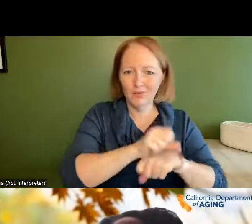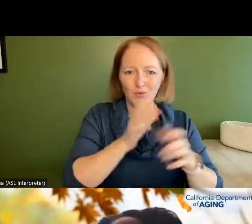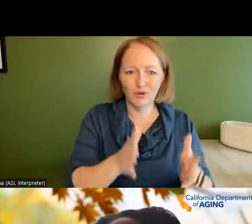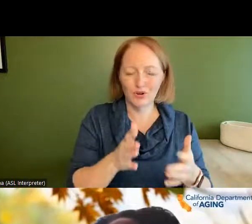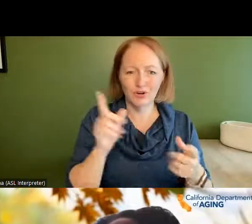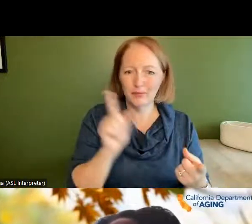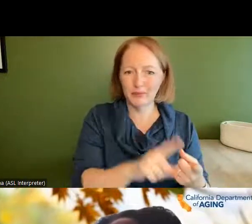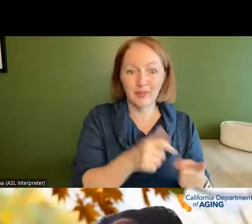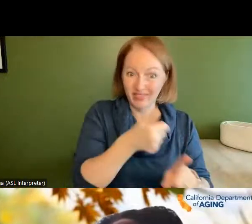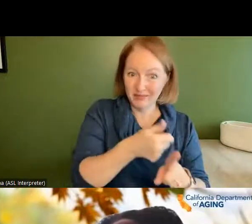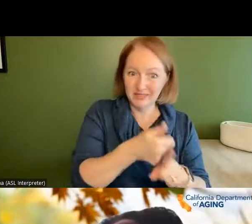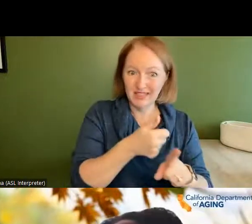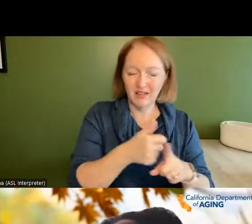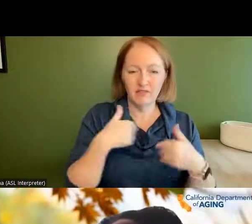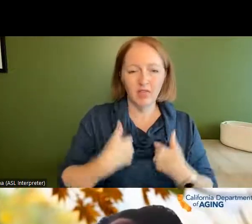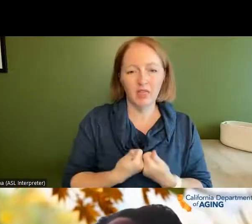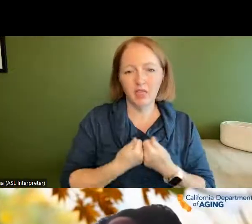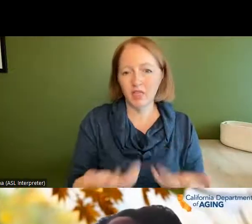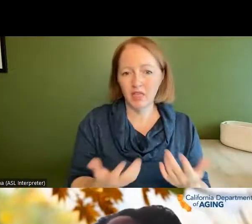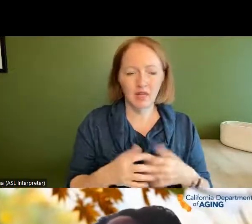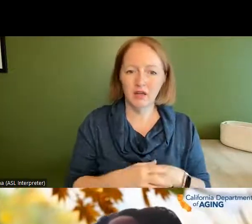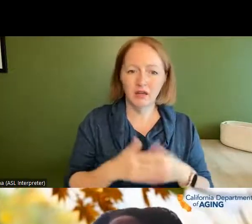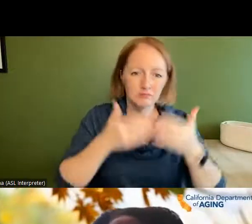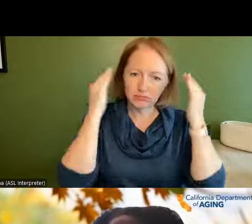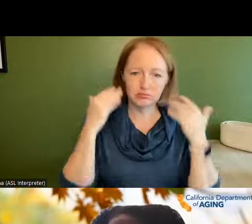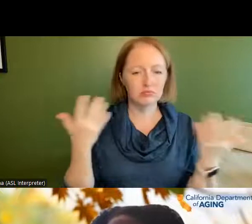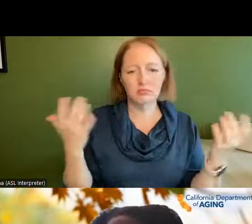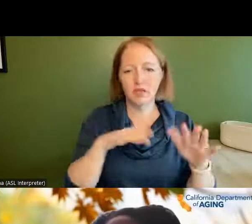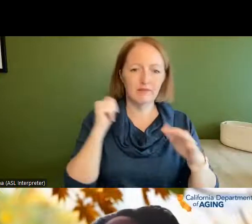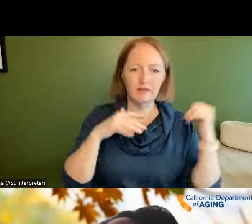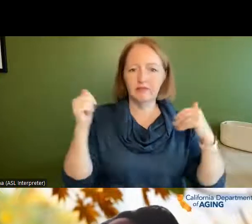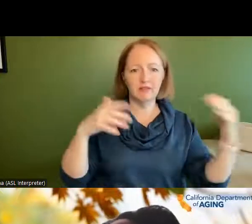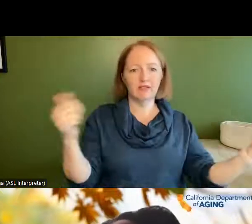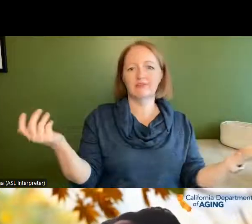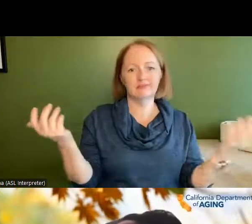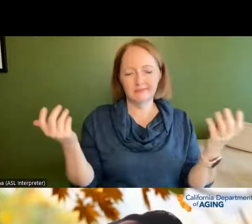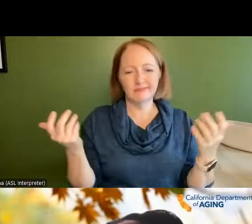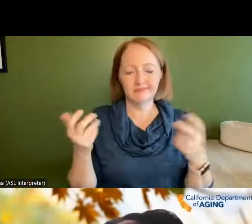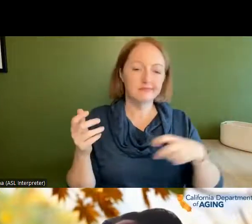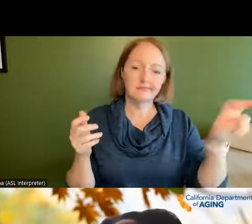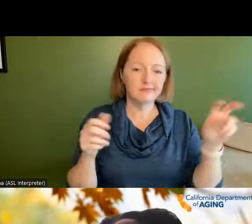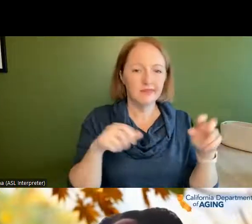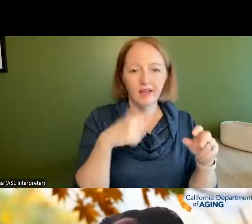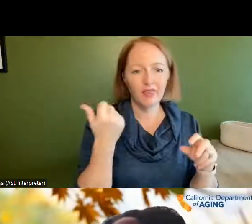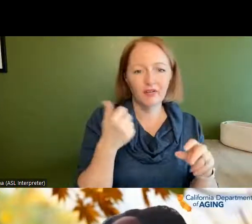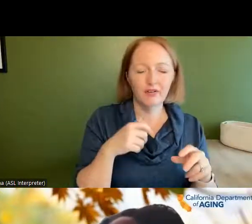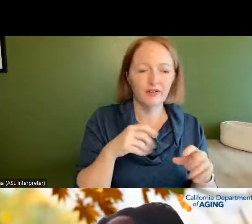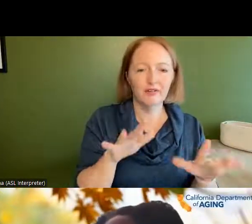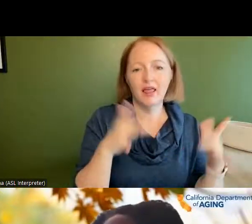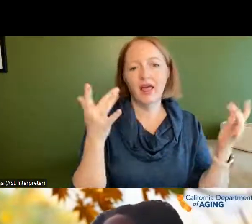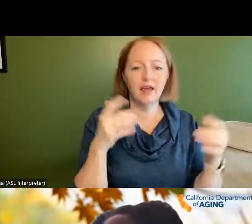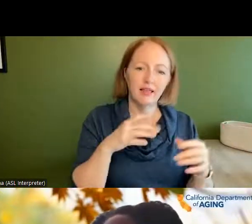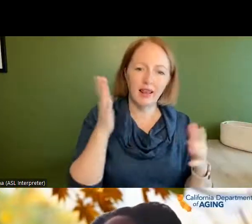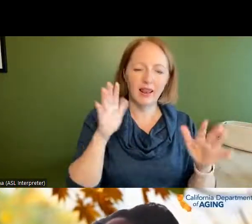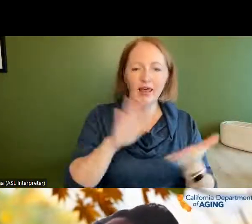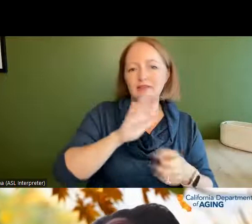are experiencing fatigue and burnout, and they're leaving the workforce for perhaps less demanding, less